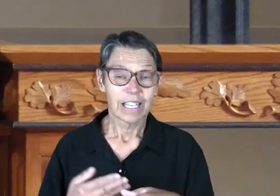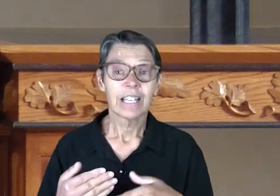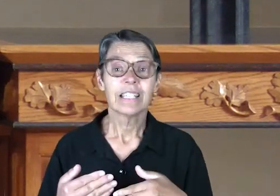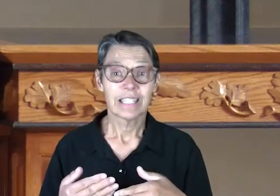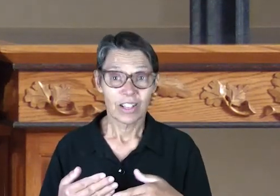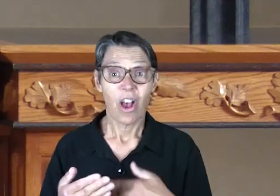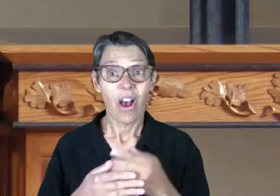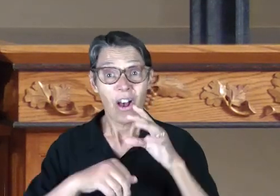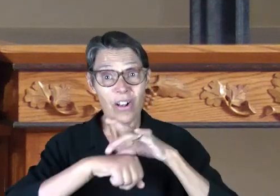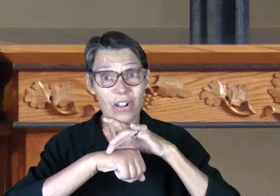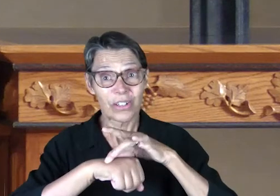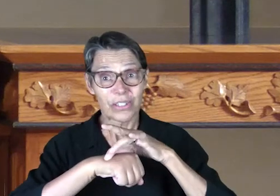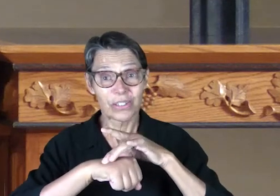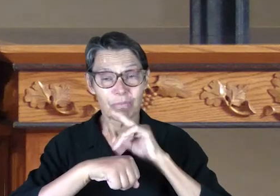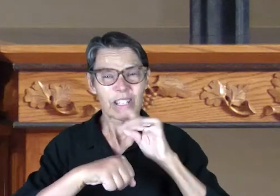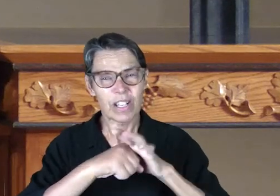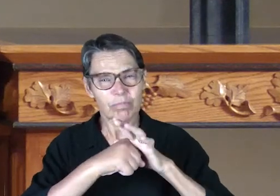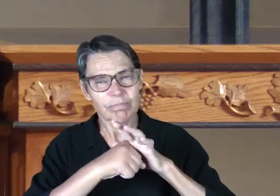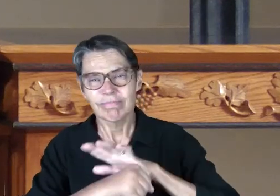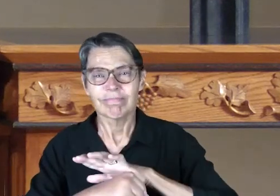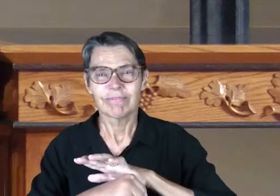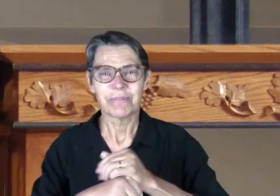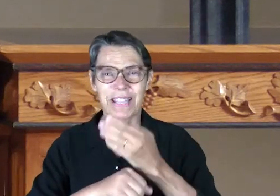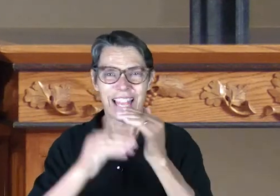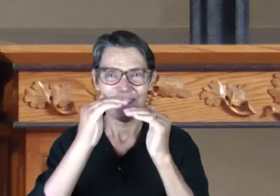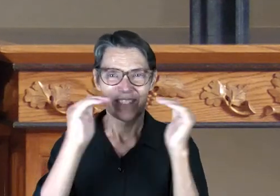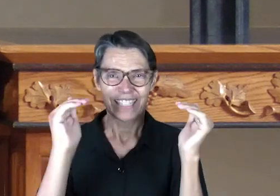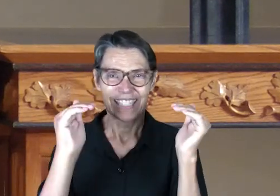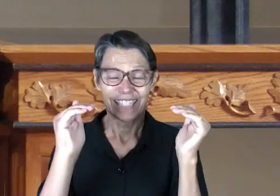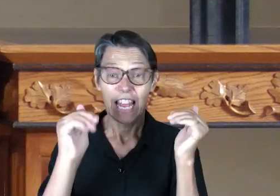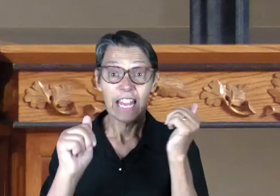Because all the earth is crammed with heaven.